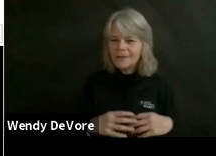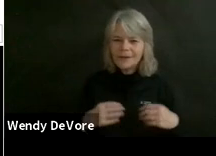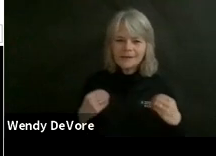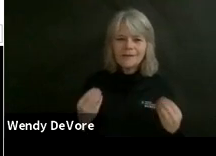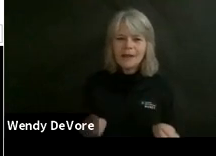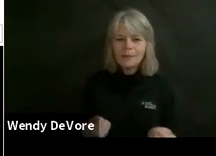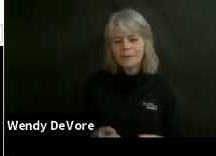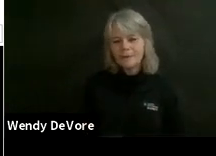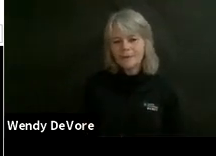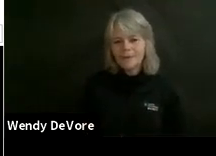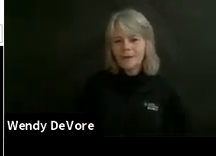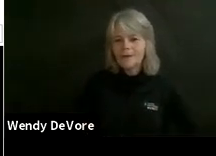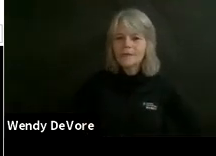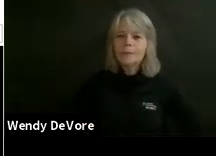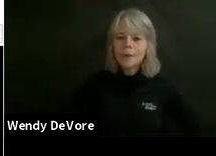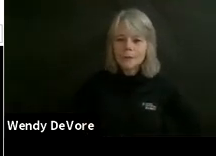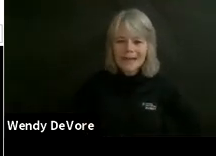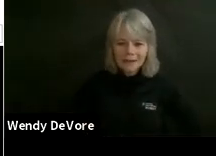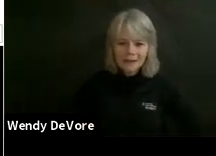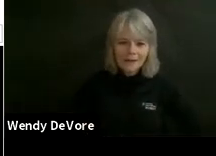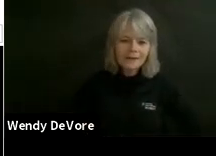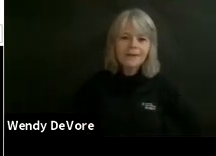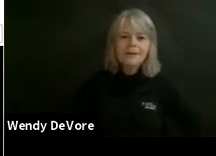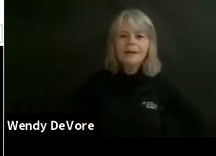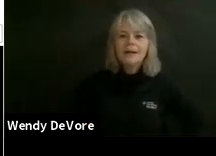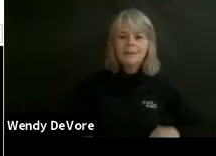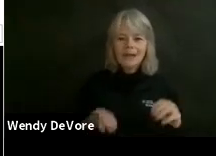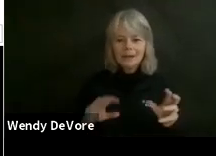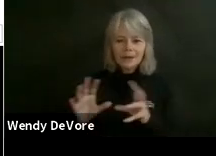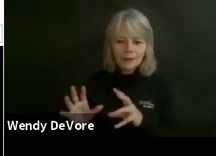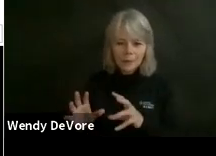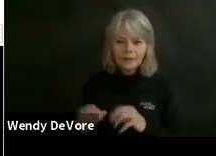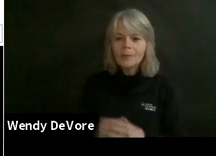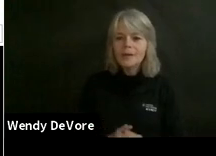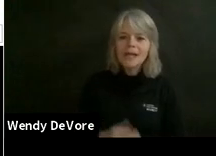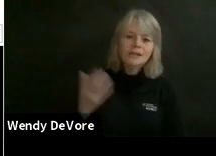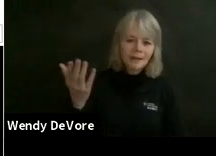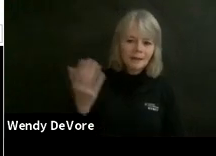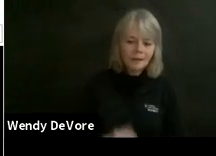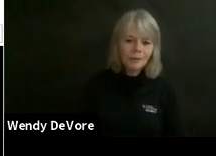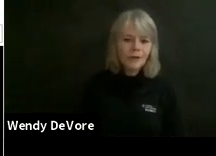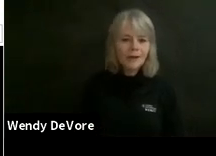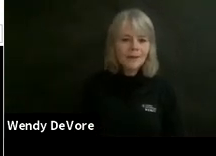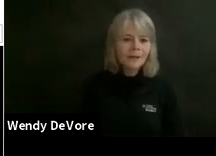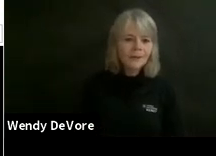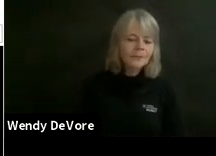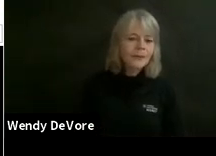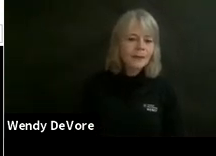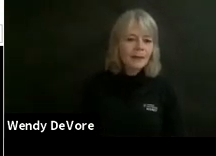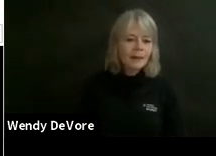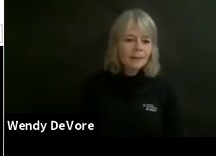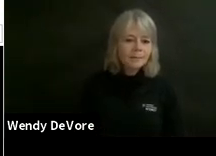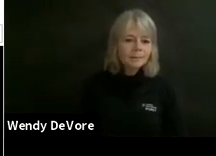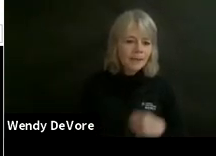kind of the developers or the founder of the pro tactile ASL form of communication that Chris was talking about.